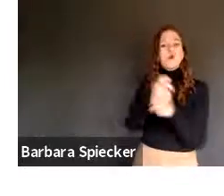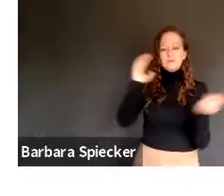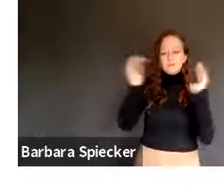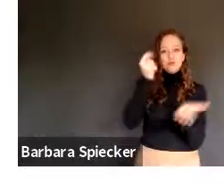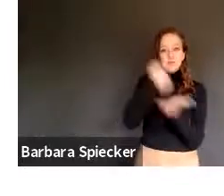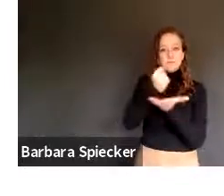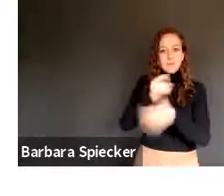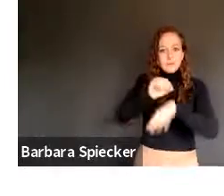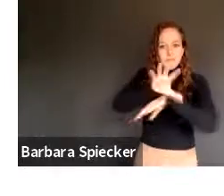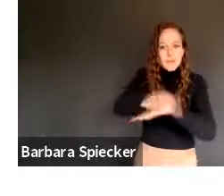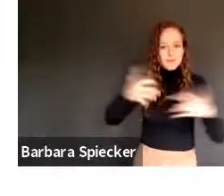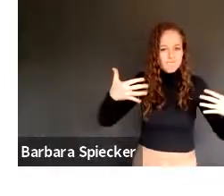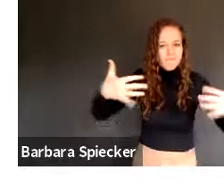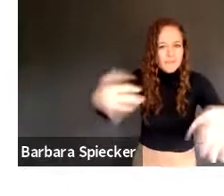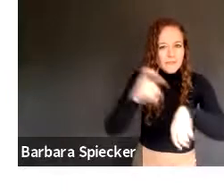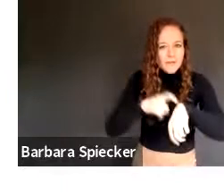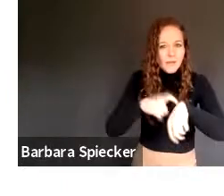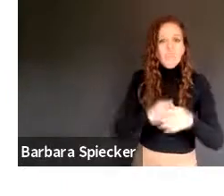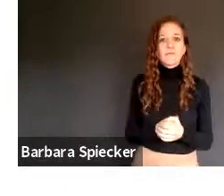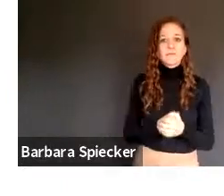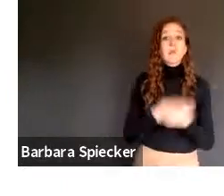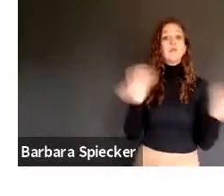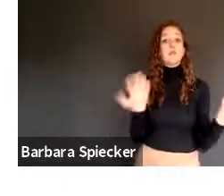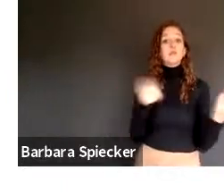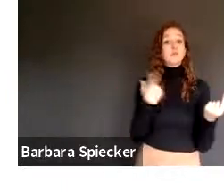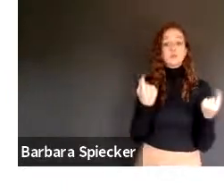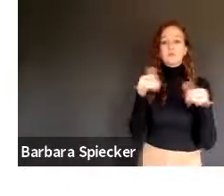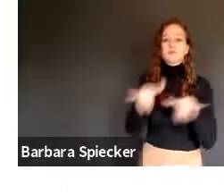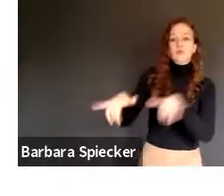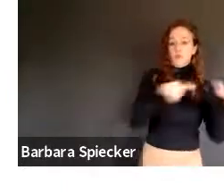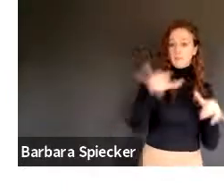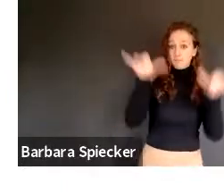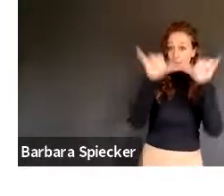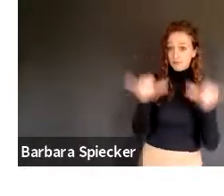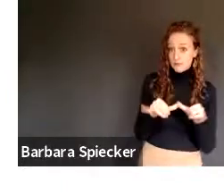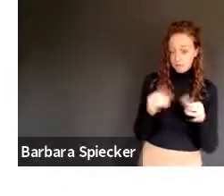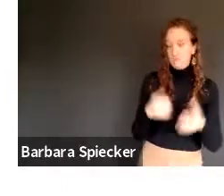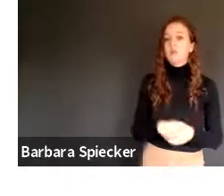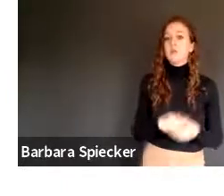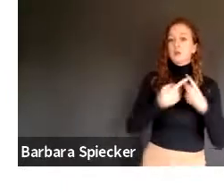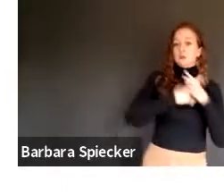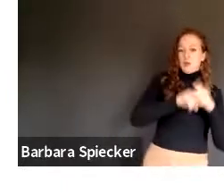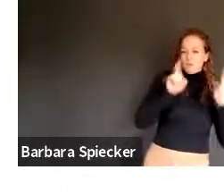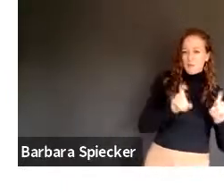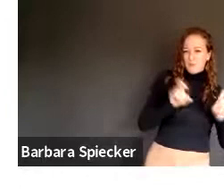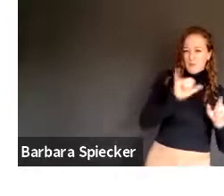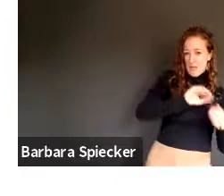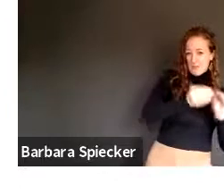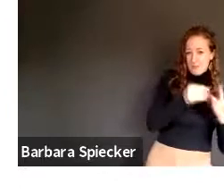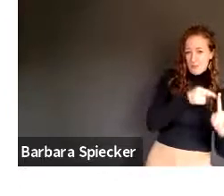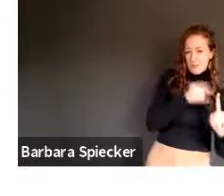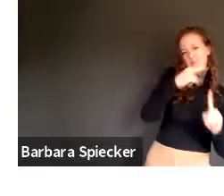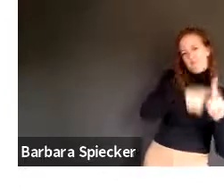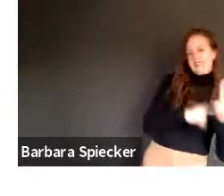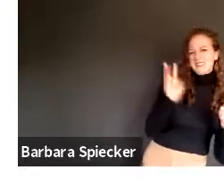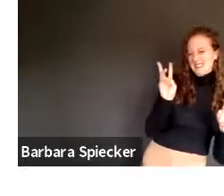values made it difficult to compare effects among treatments over time. So what I did was standardize the metrics by